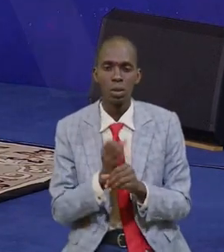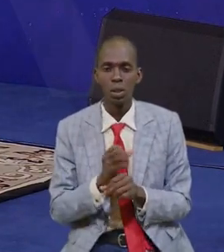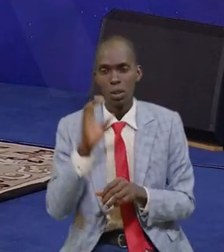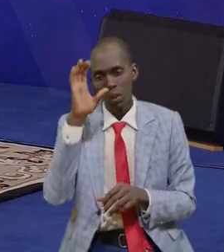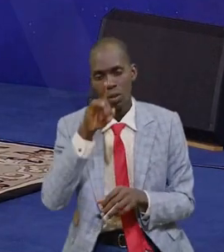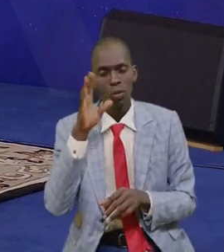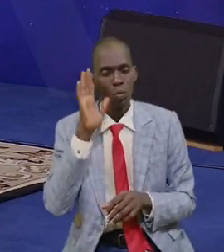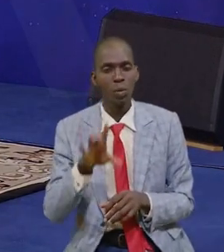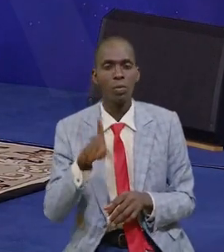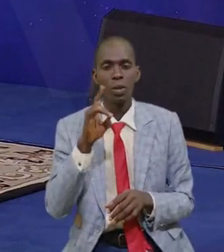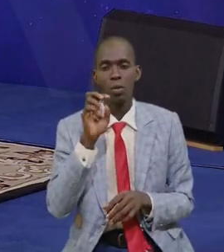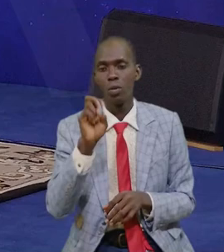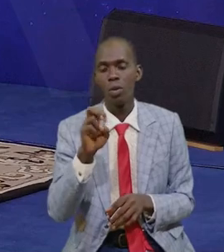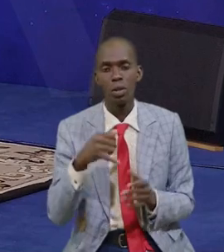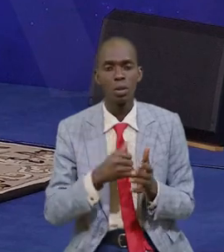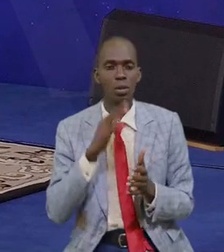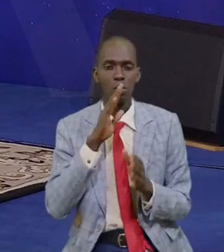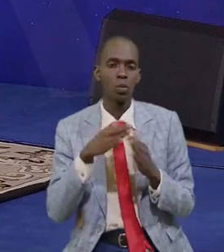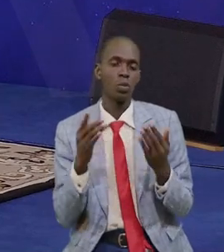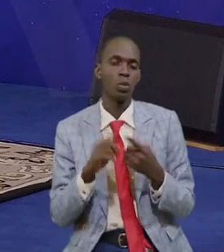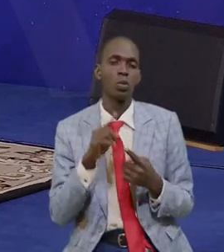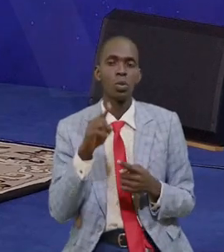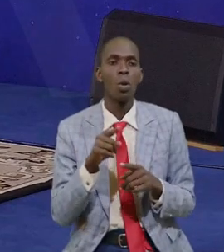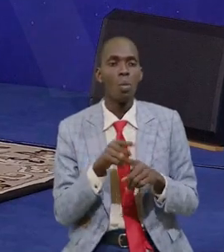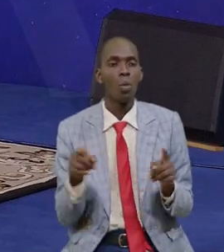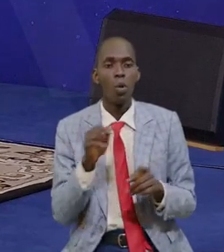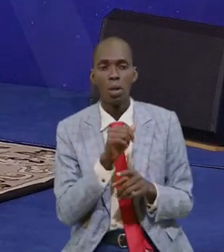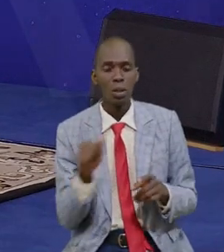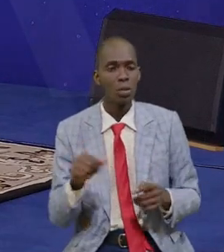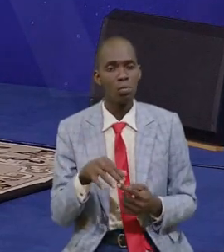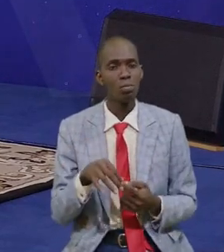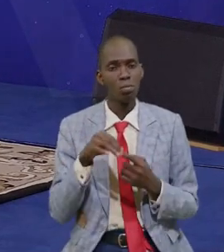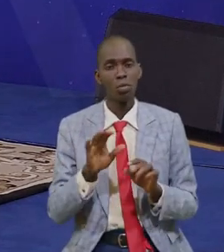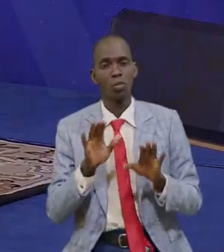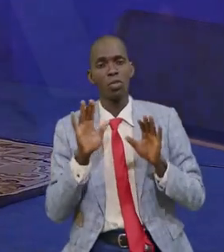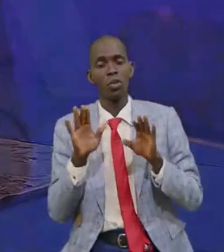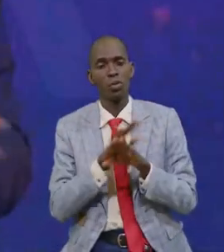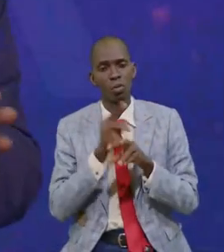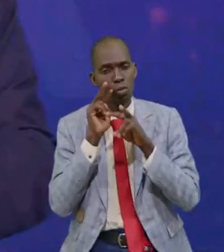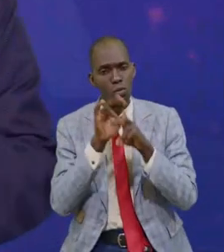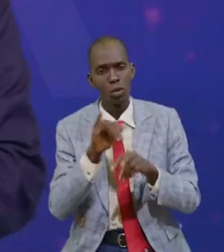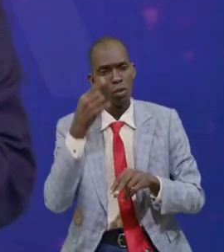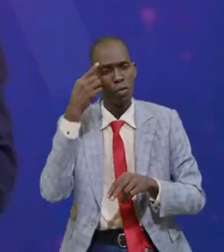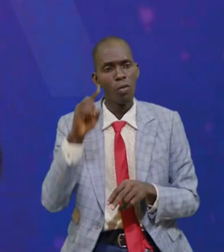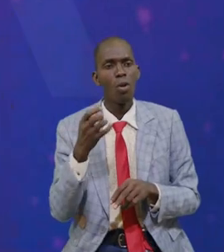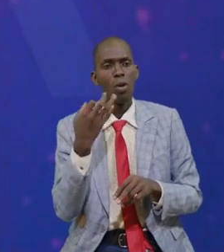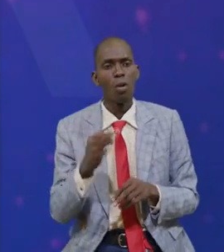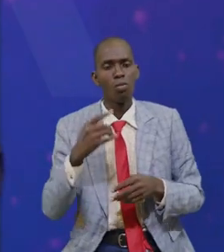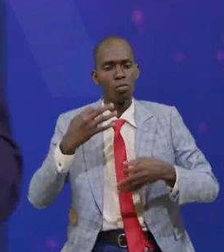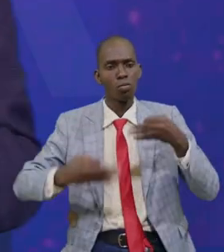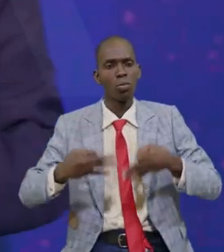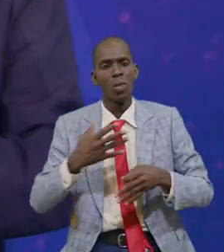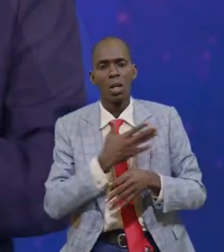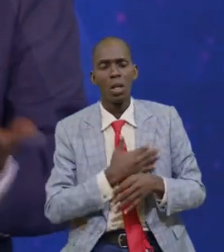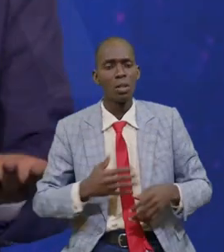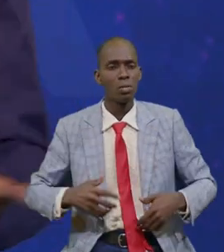shall be opened unto you. But a certain fearful looking for of judgment and fiery indignation